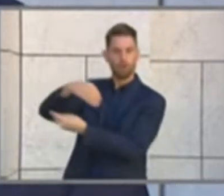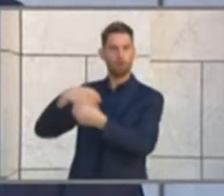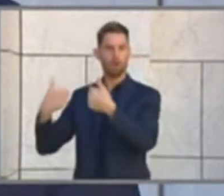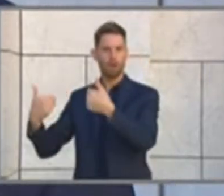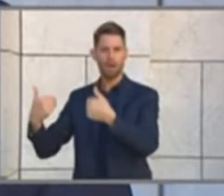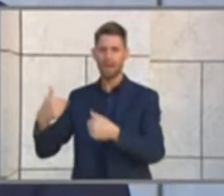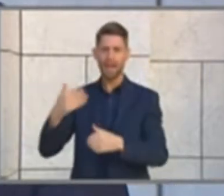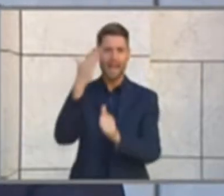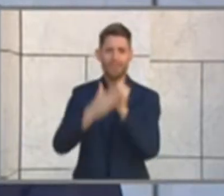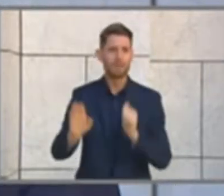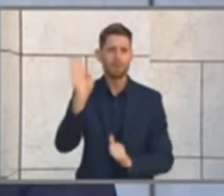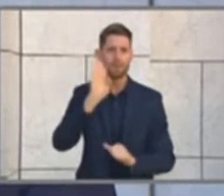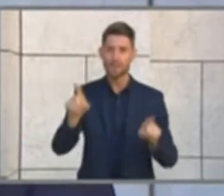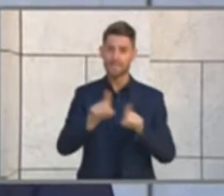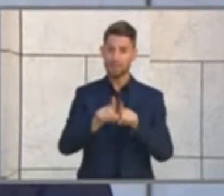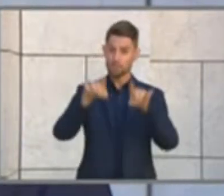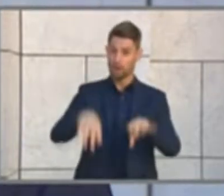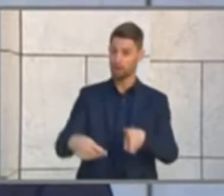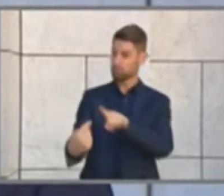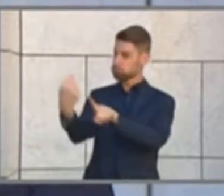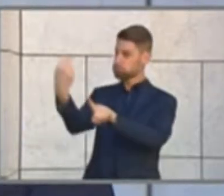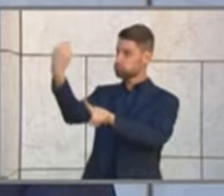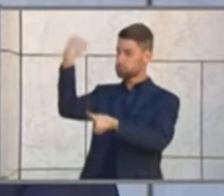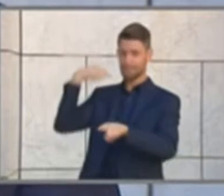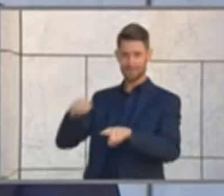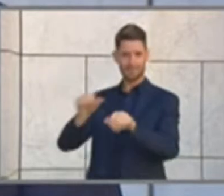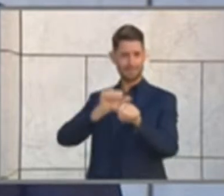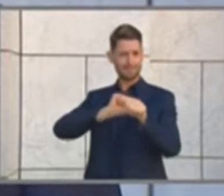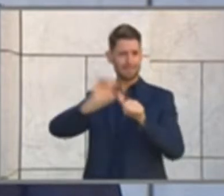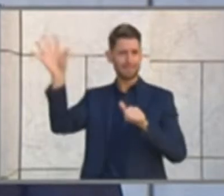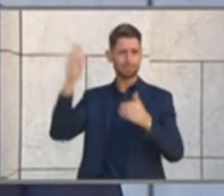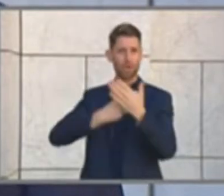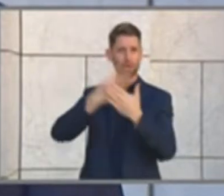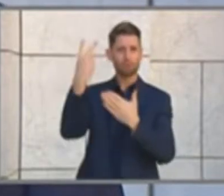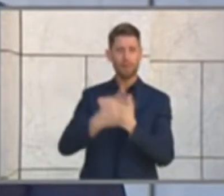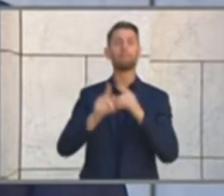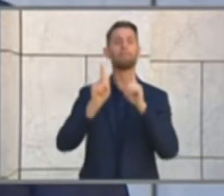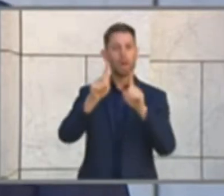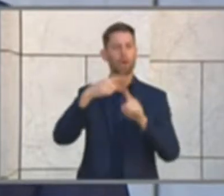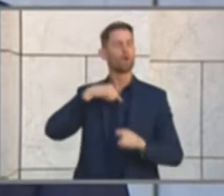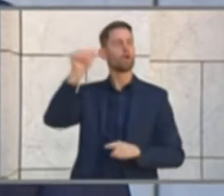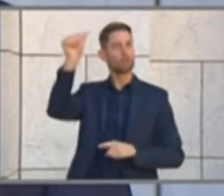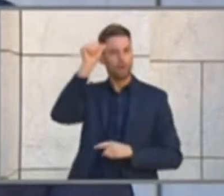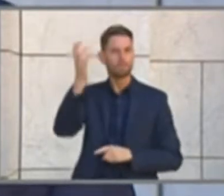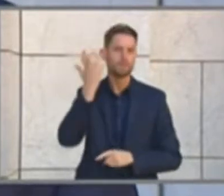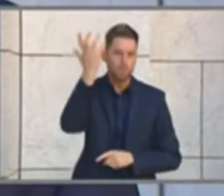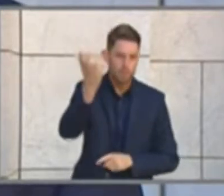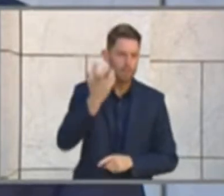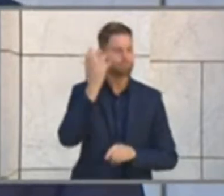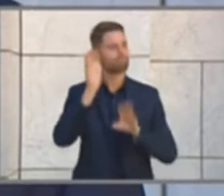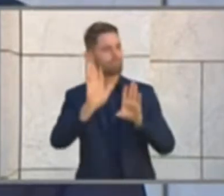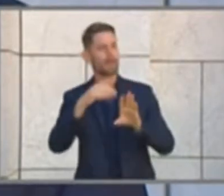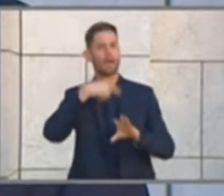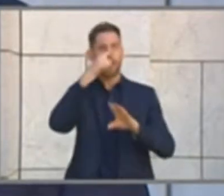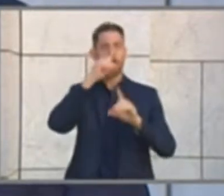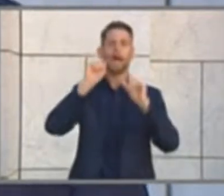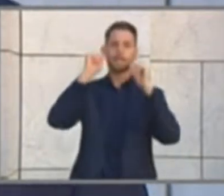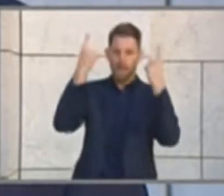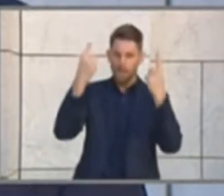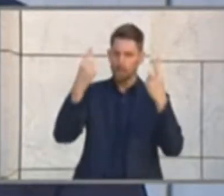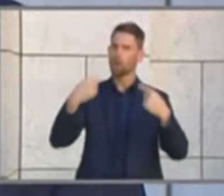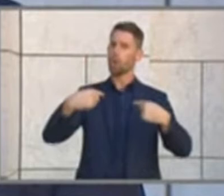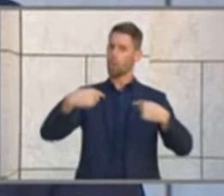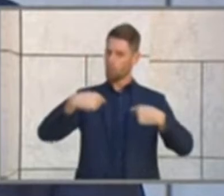program of this scale, but let's not lose sight of the forest for the trees here. I mean, this is a program